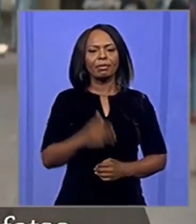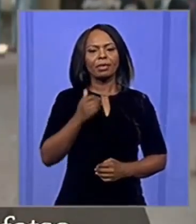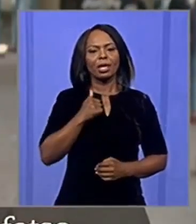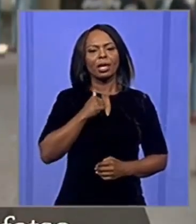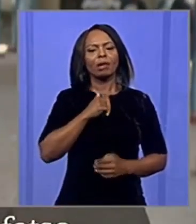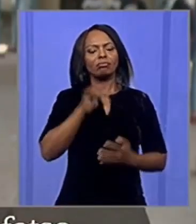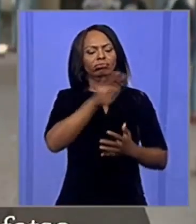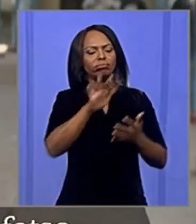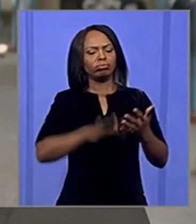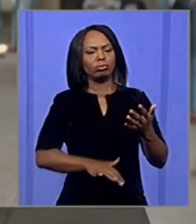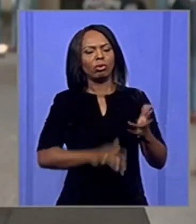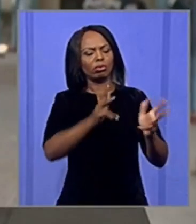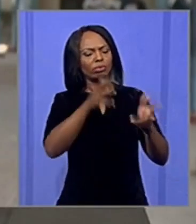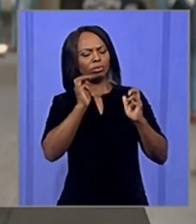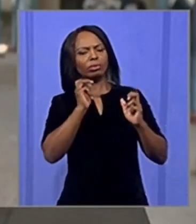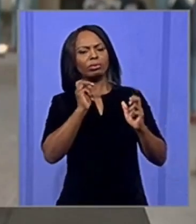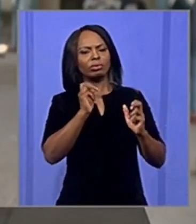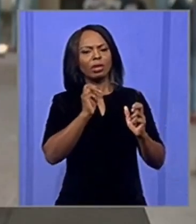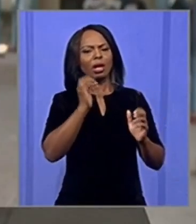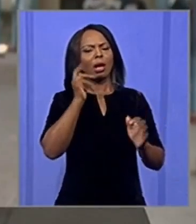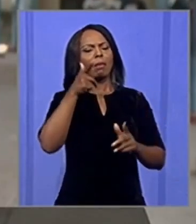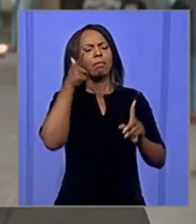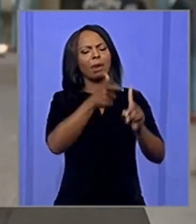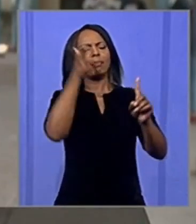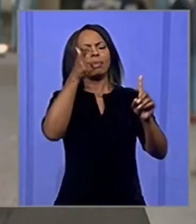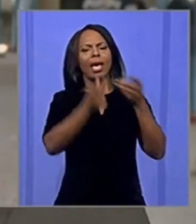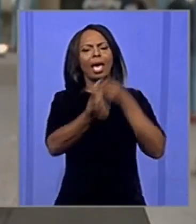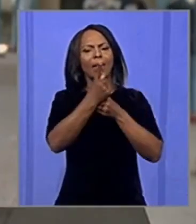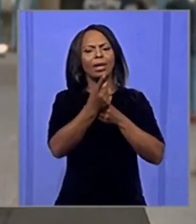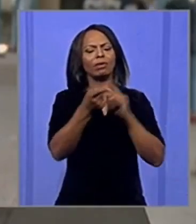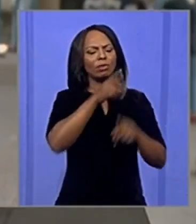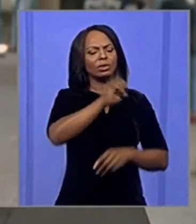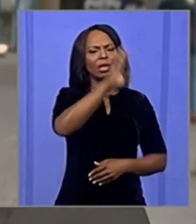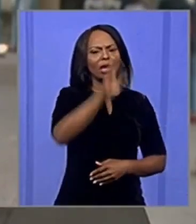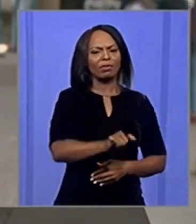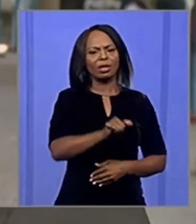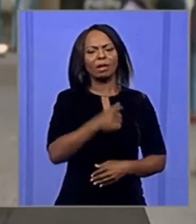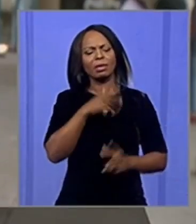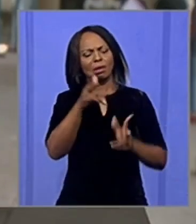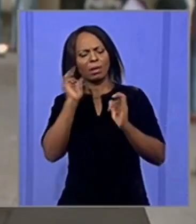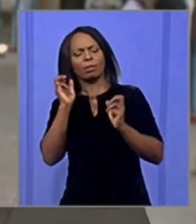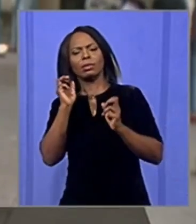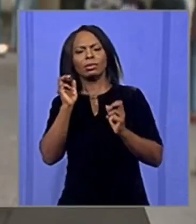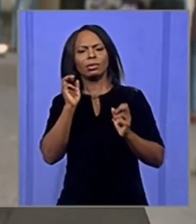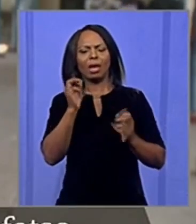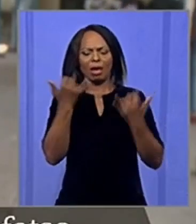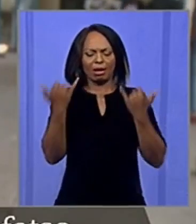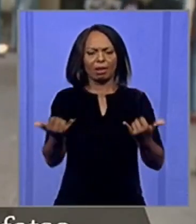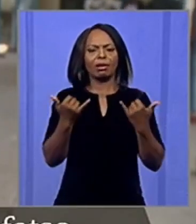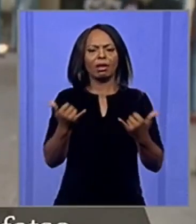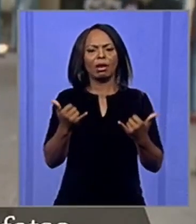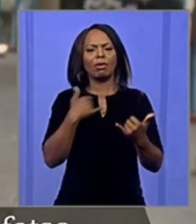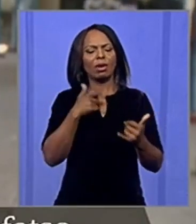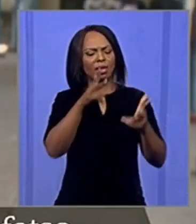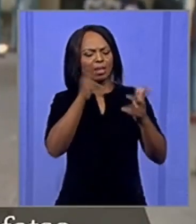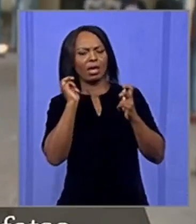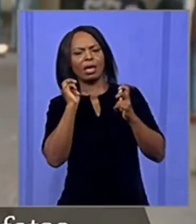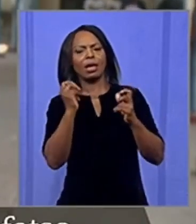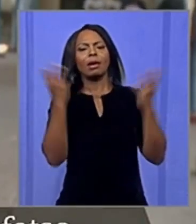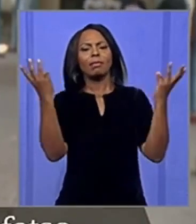AKA being shot in South Africa. You know, it came and it went again, it disappeared. Now that I've heard that the